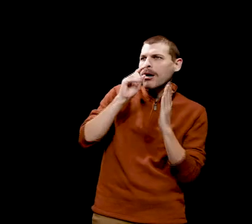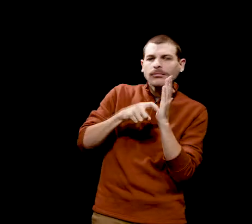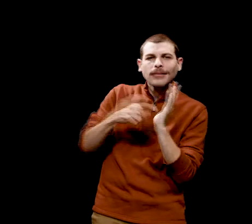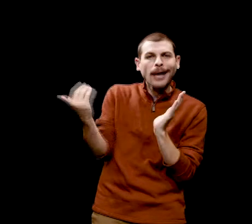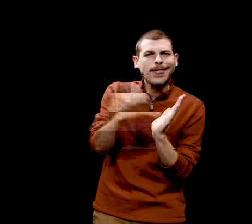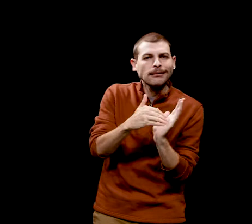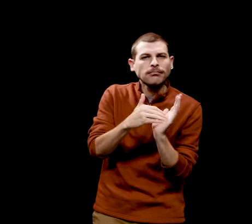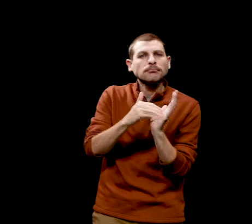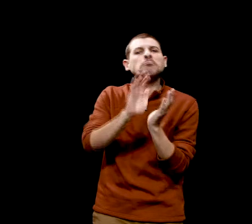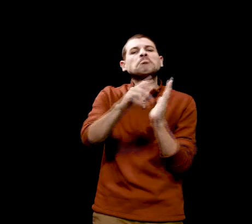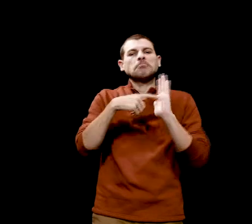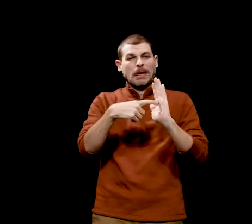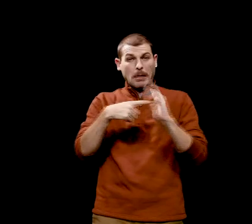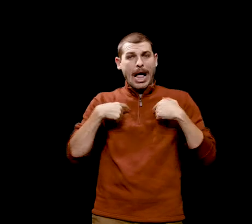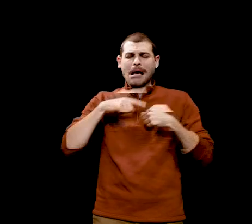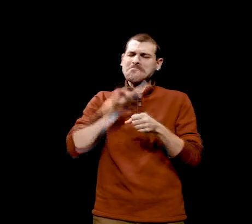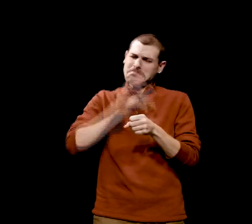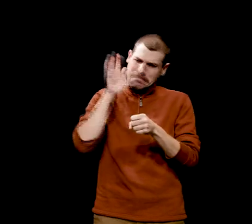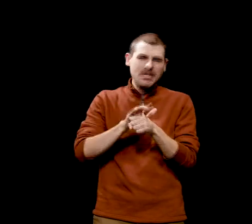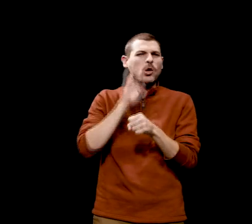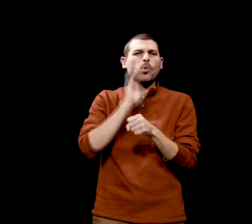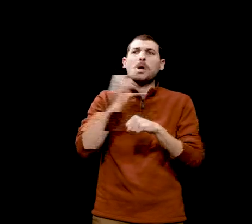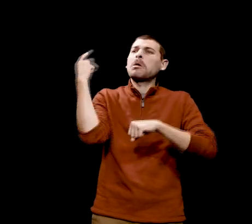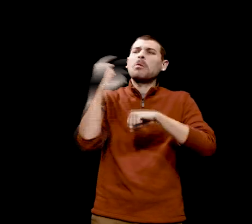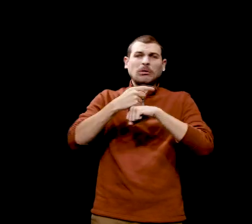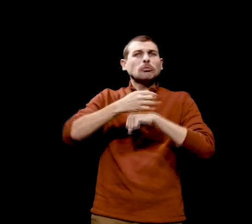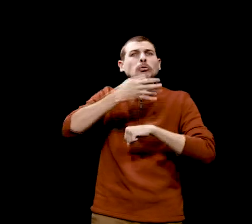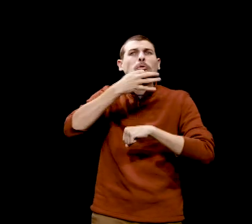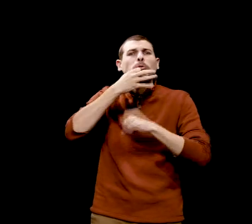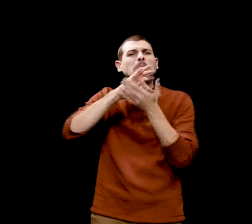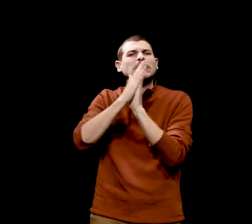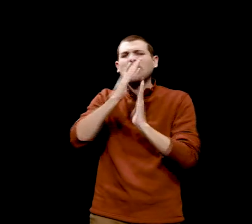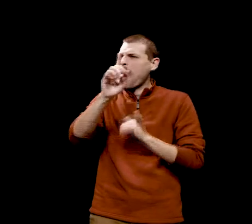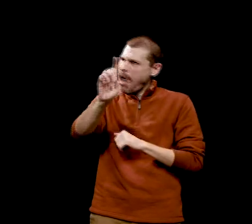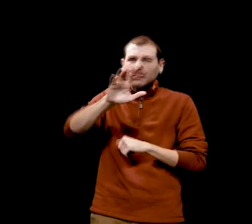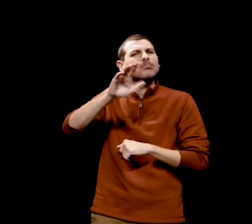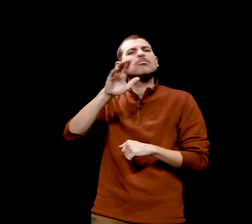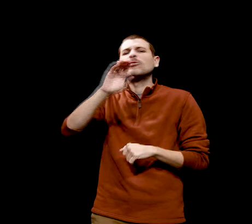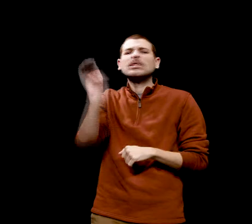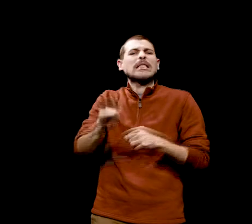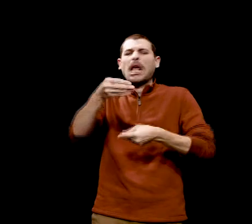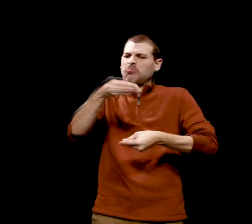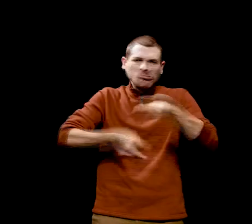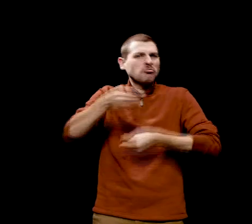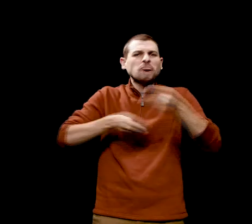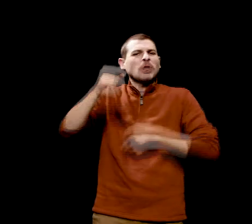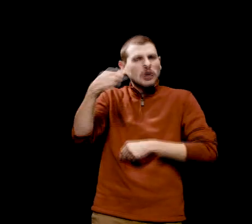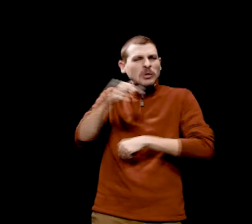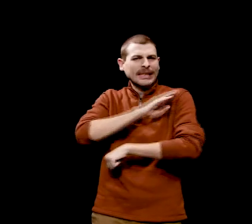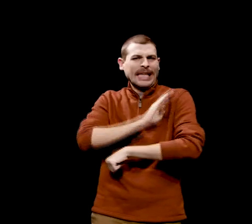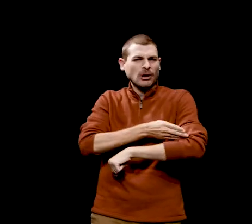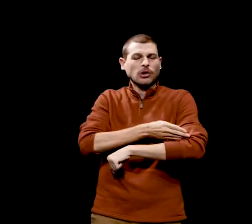100% renewable energy, the Black community and other communities of color were included in the structure